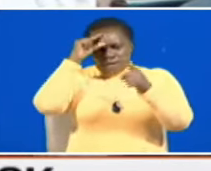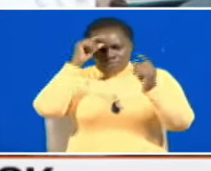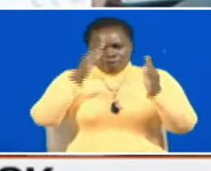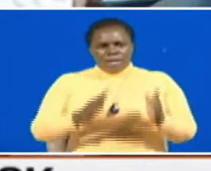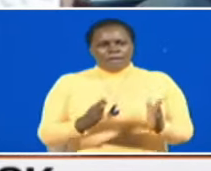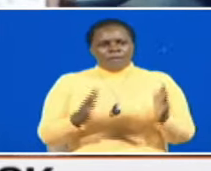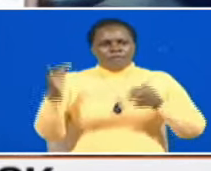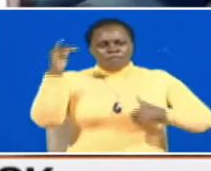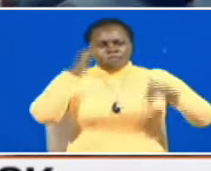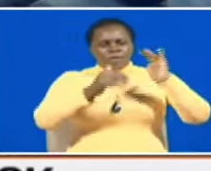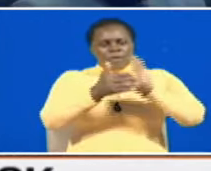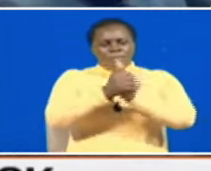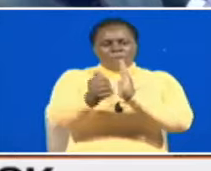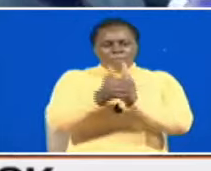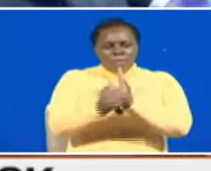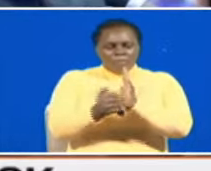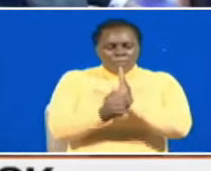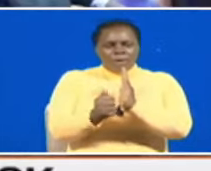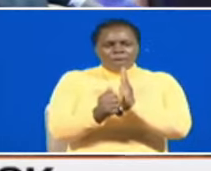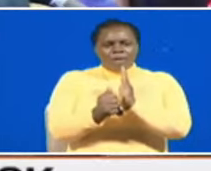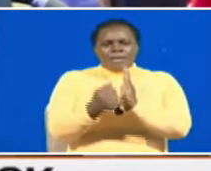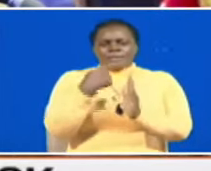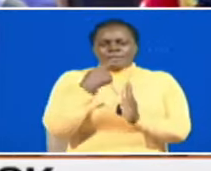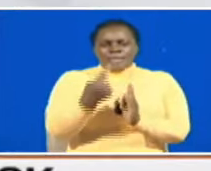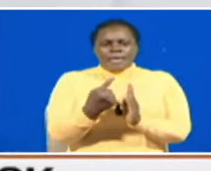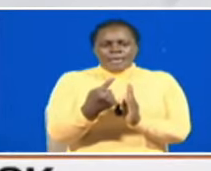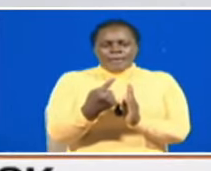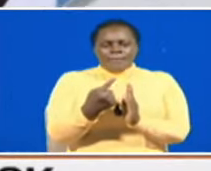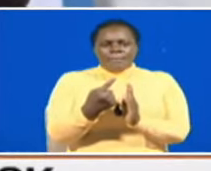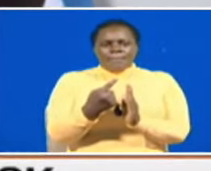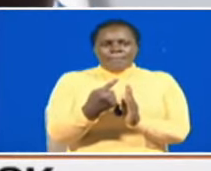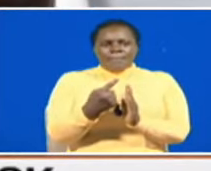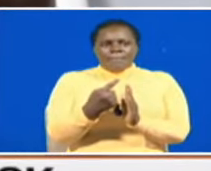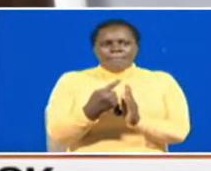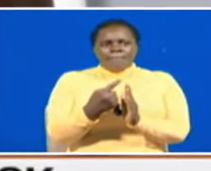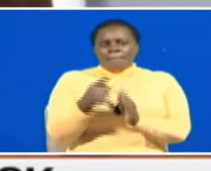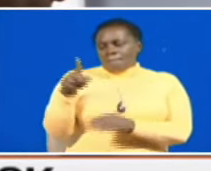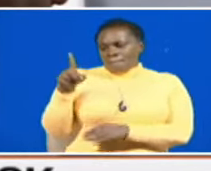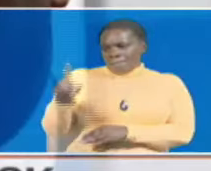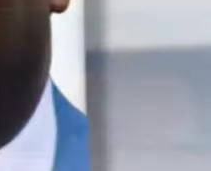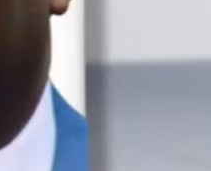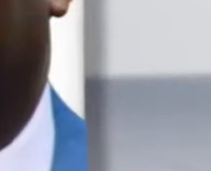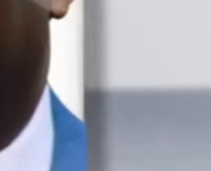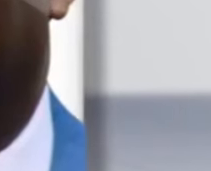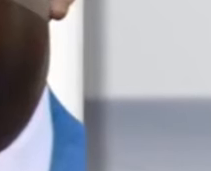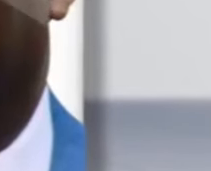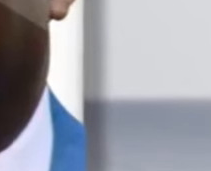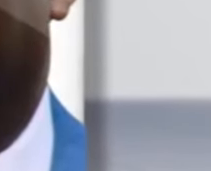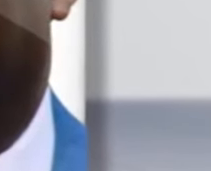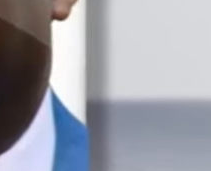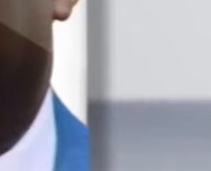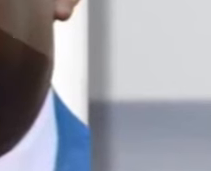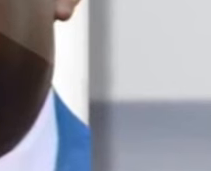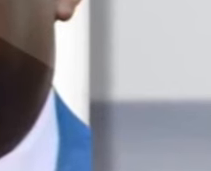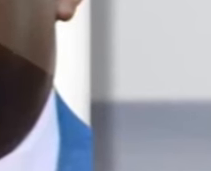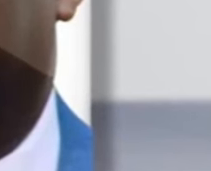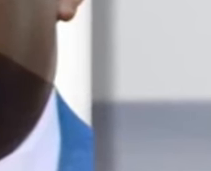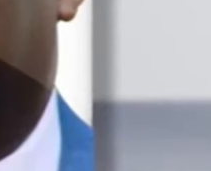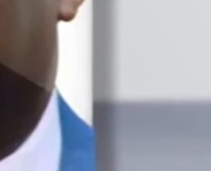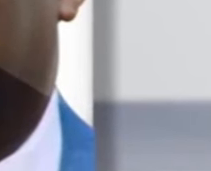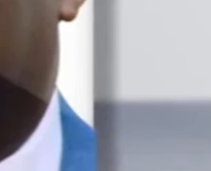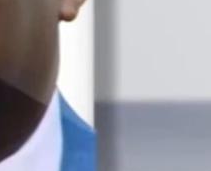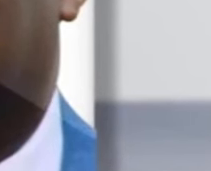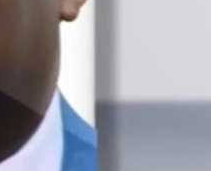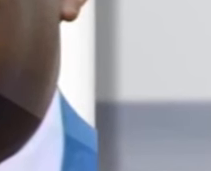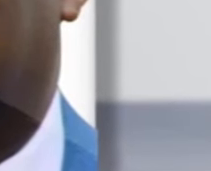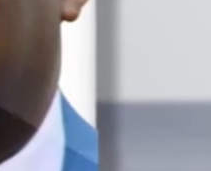foreign affairs expert Professor Peter Kagwanja says, and I quote, "He kept quiet a long time ago, probably because